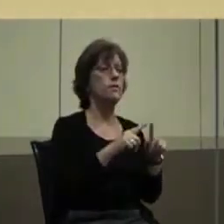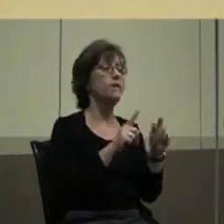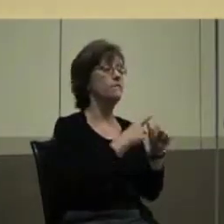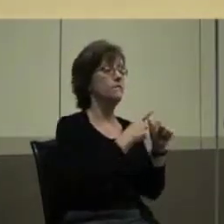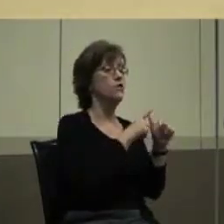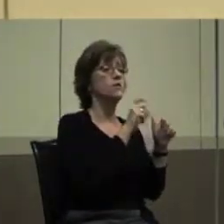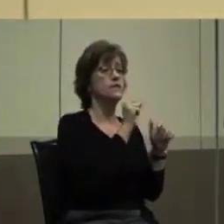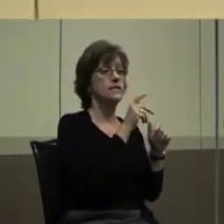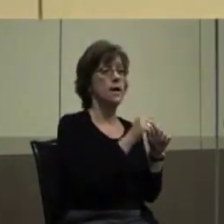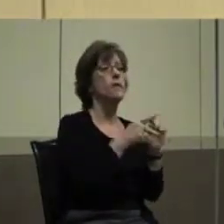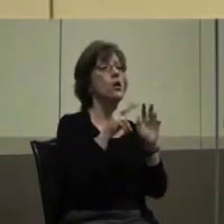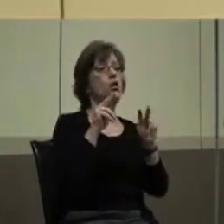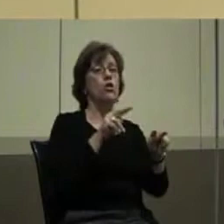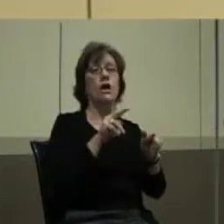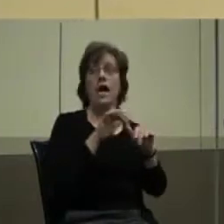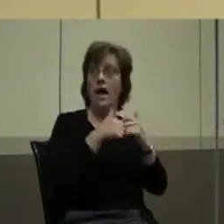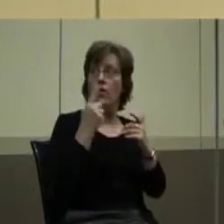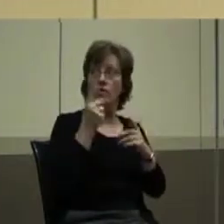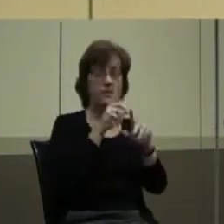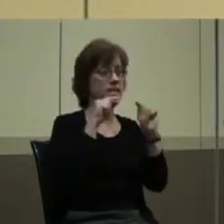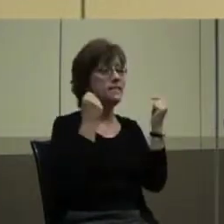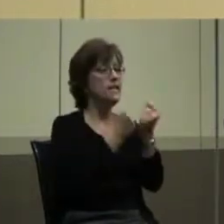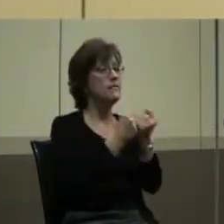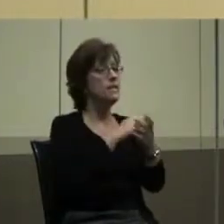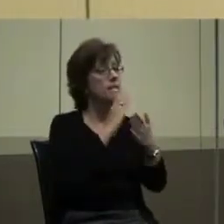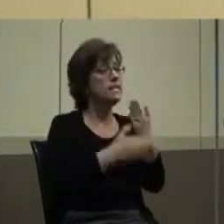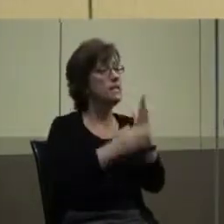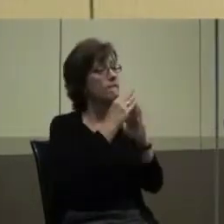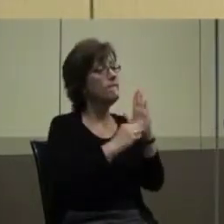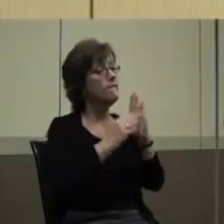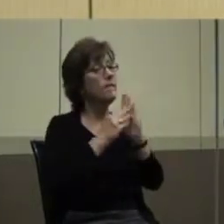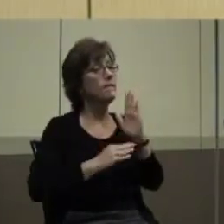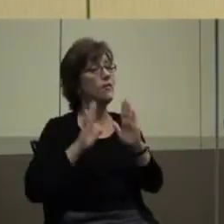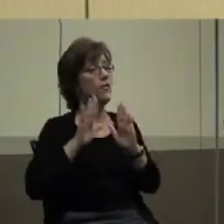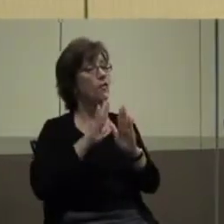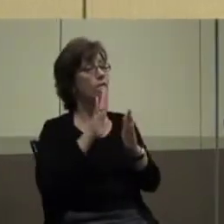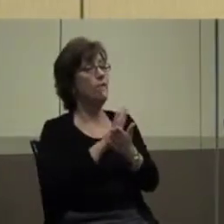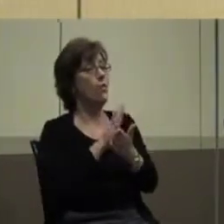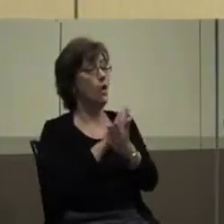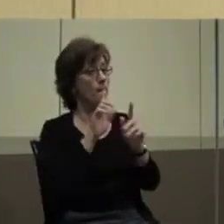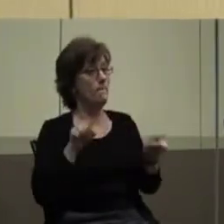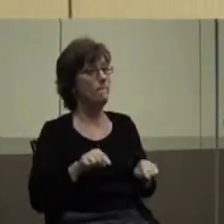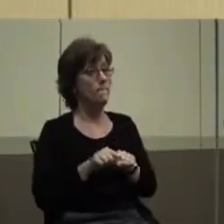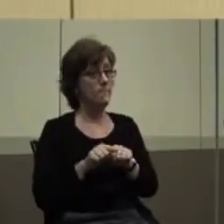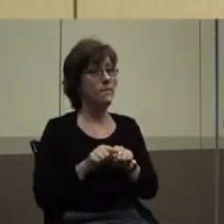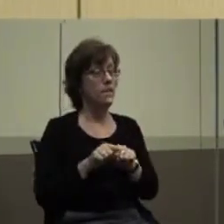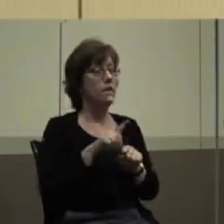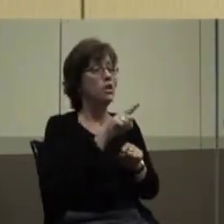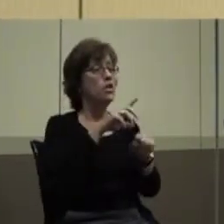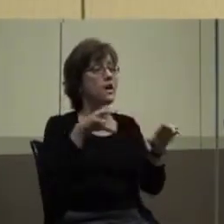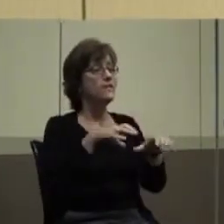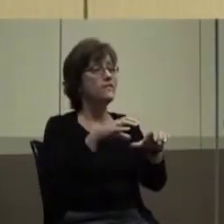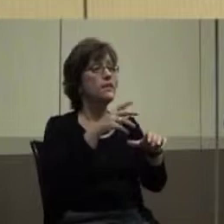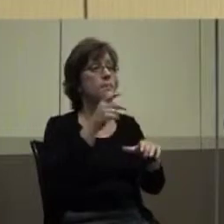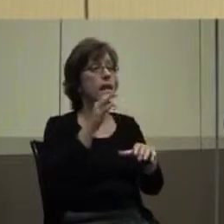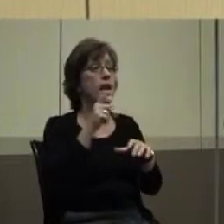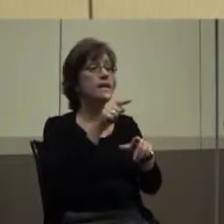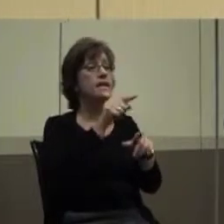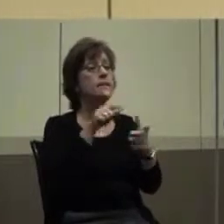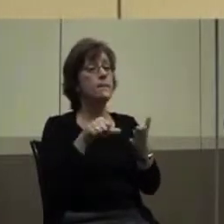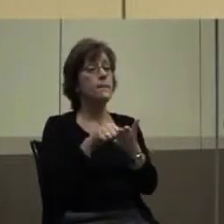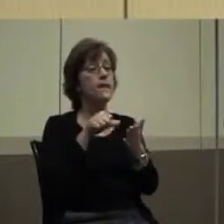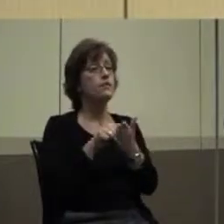at how this team completed their forms. So you're going to look in your activity packet on page 3.